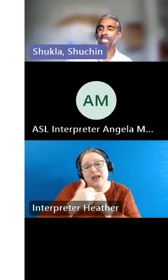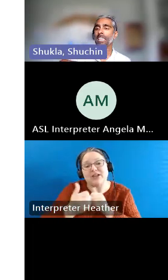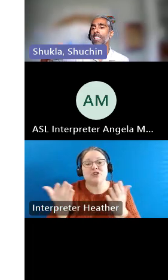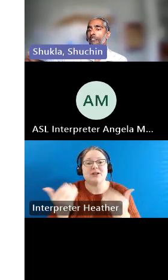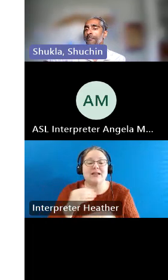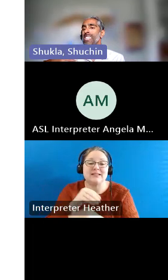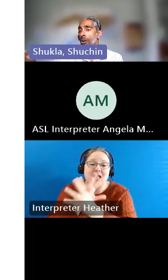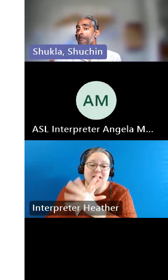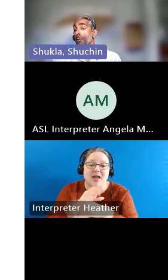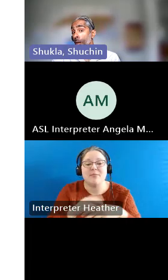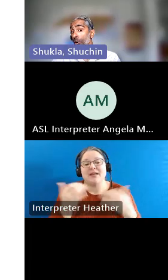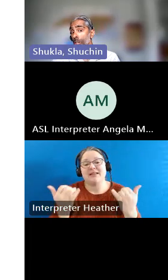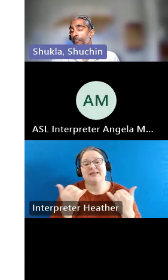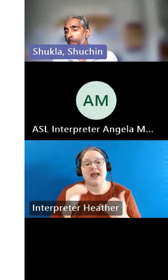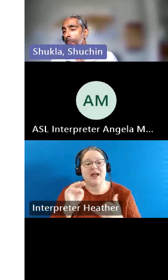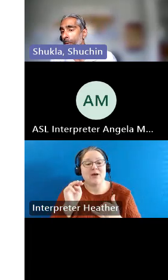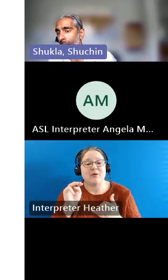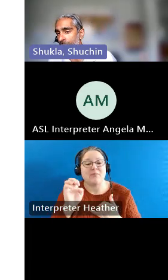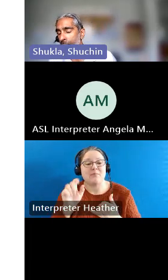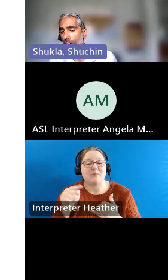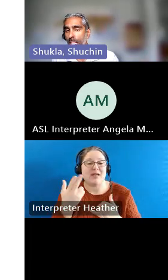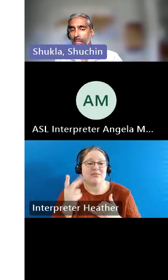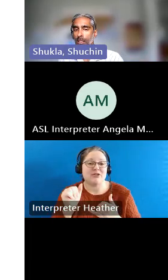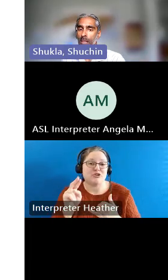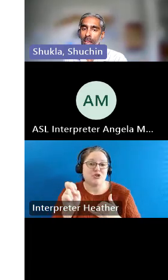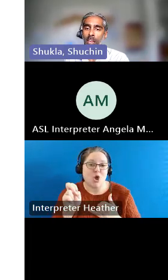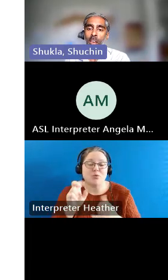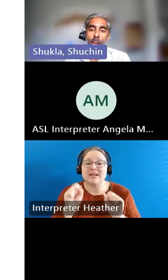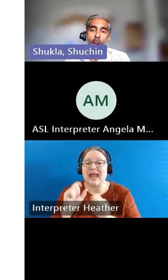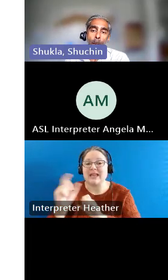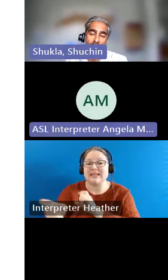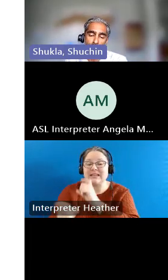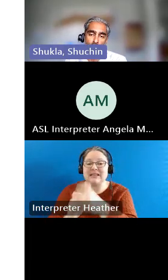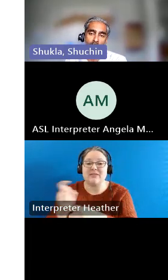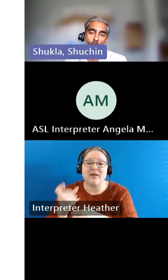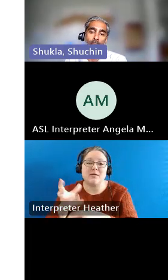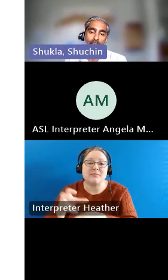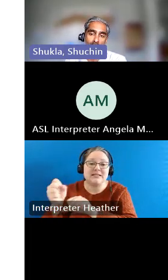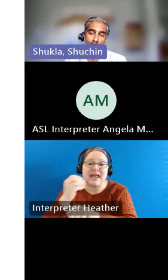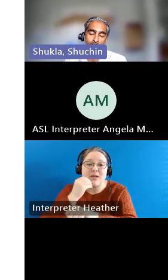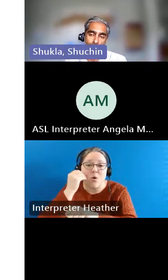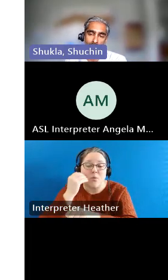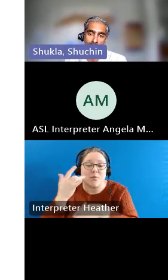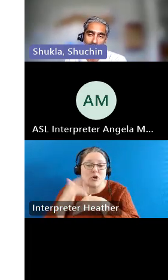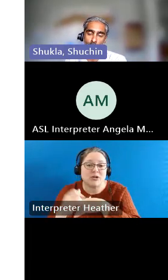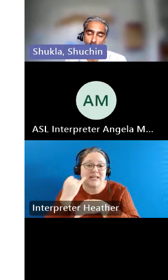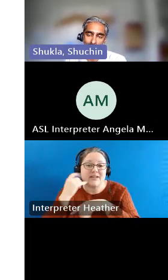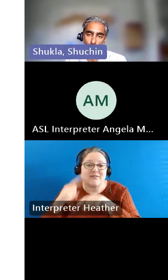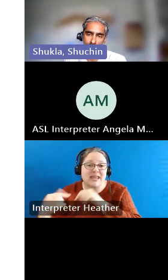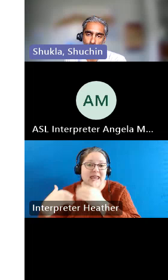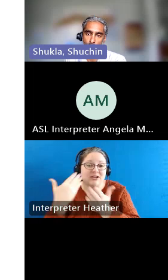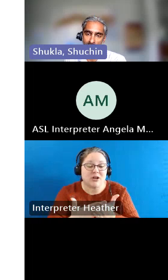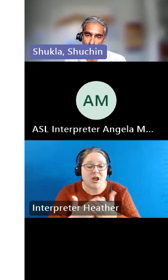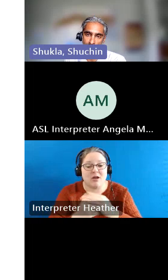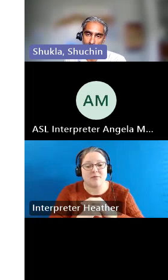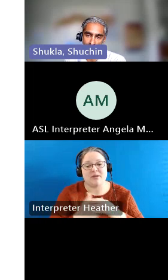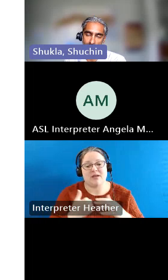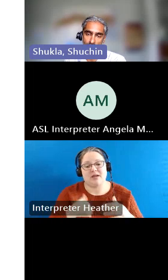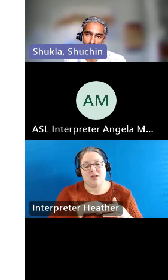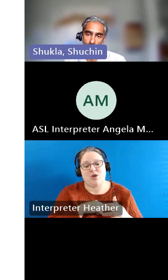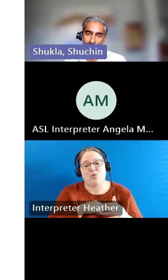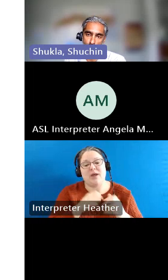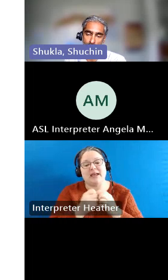now methadone clinics can give take-homes pretty early for people who have difficulty getting to clinic. Paying for care, we did expand Medicaid, even though it's at risk, but